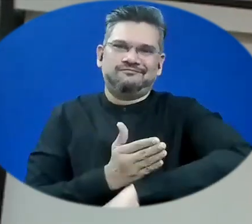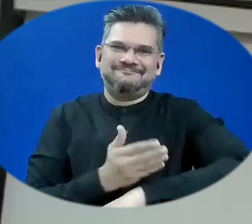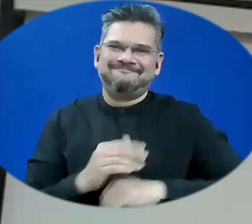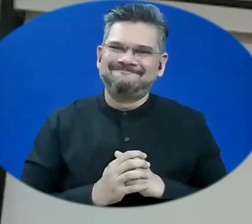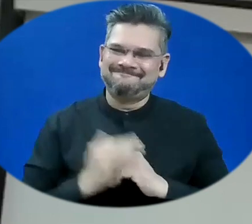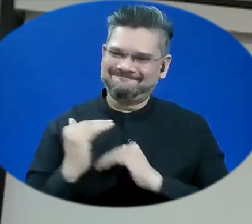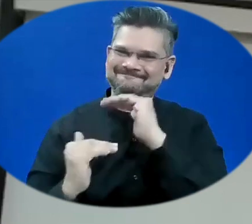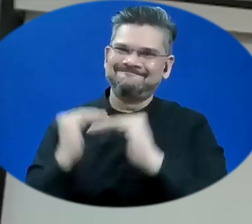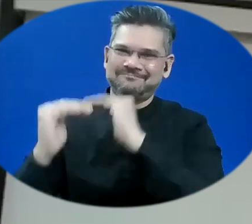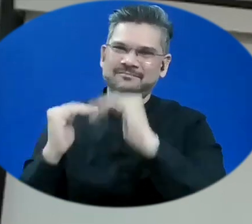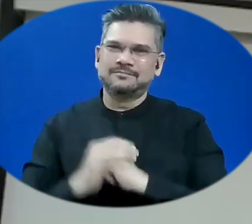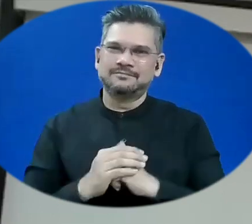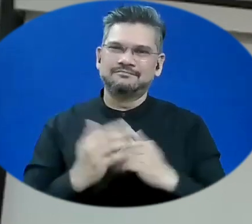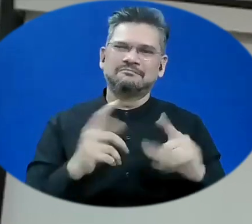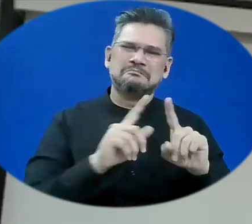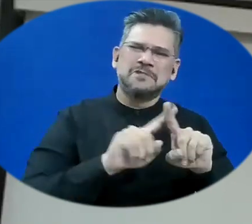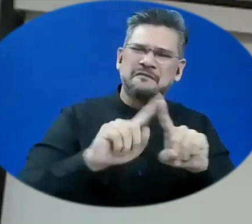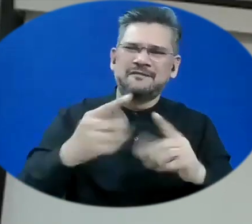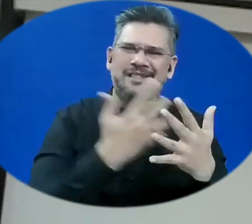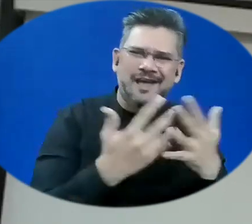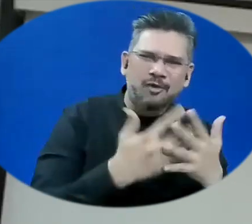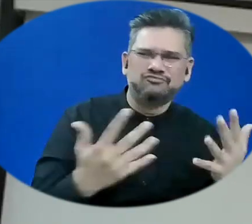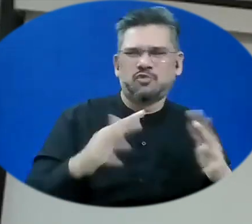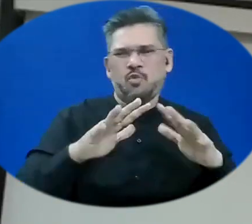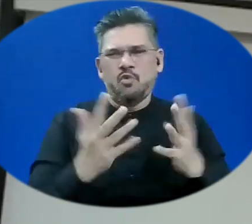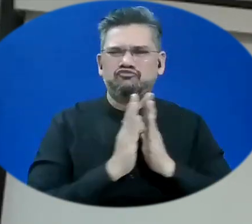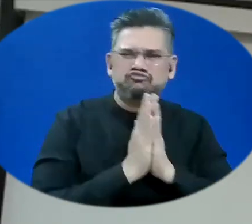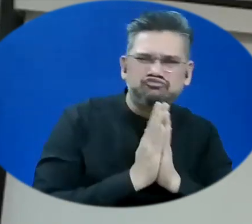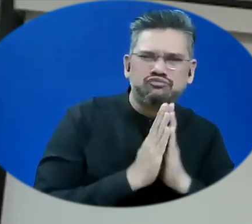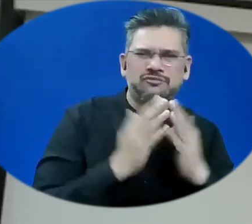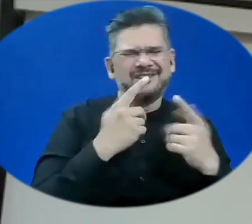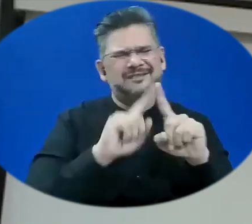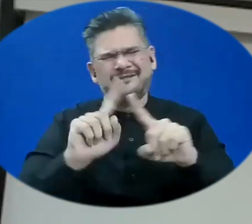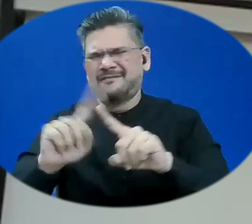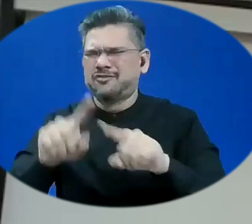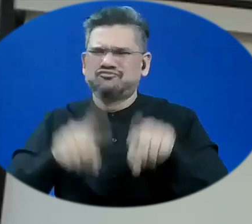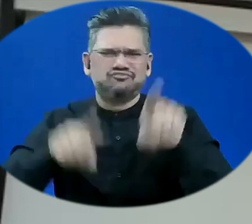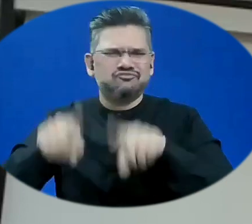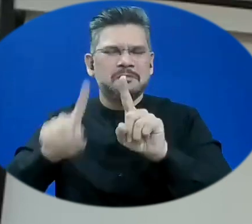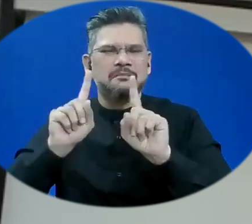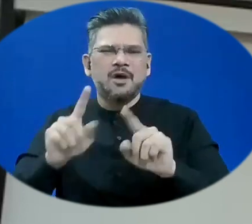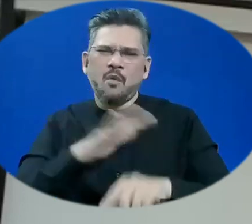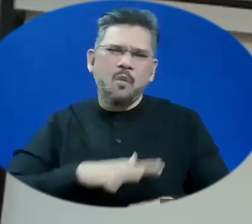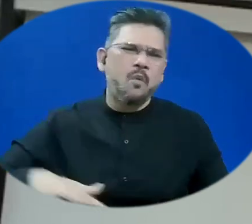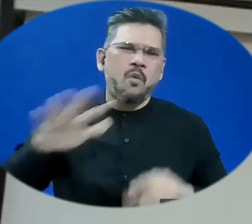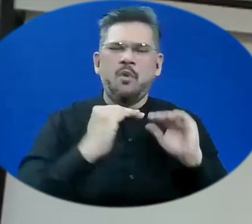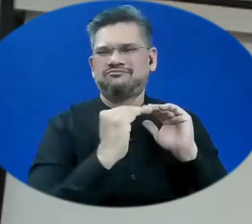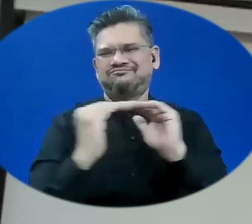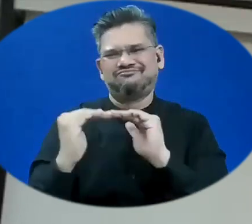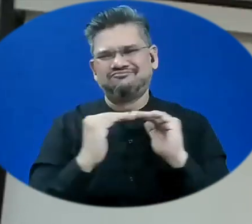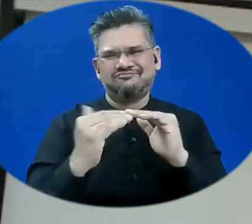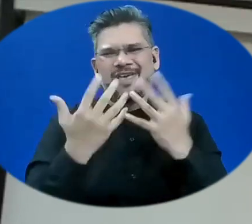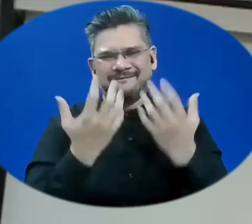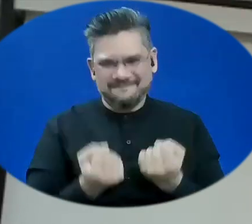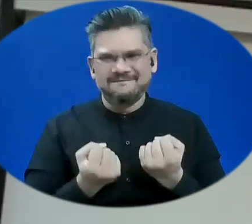different faiths, we are all bound together by a common thread. We have given our time, our energy,